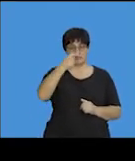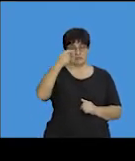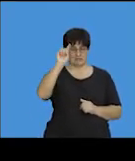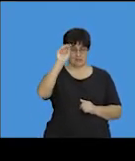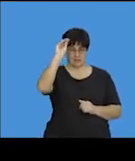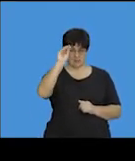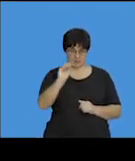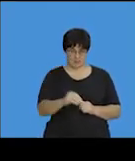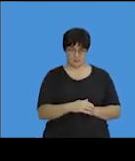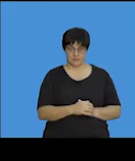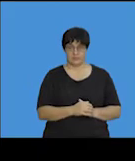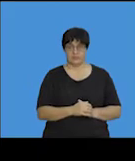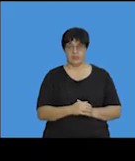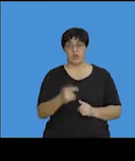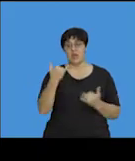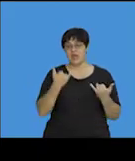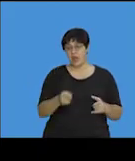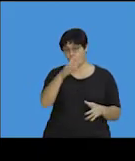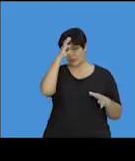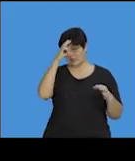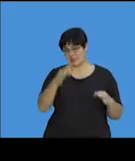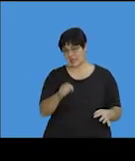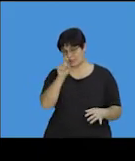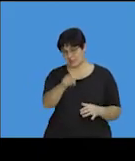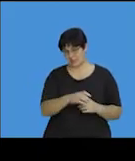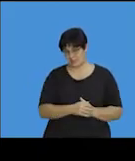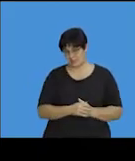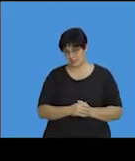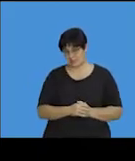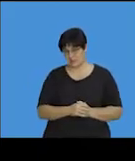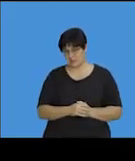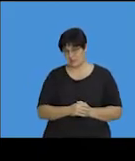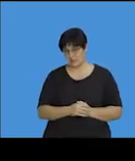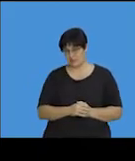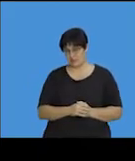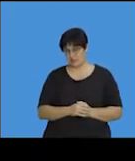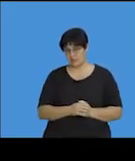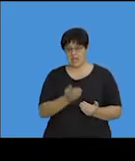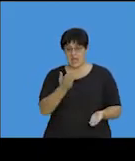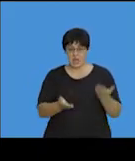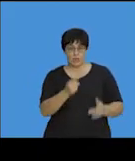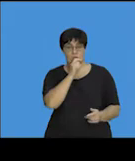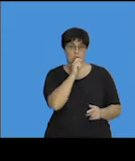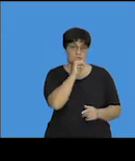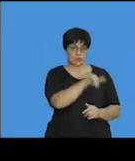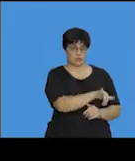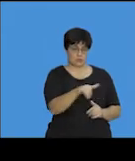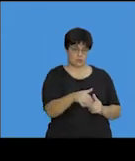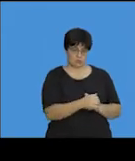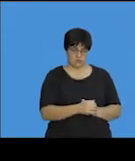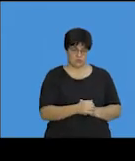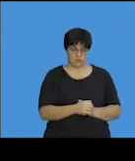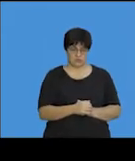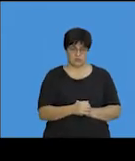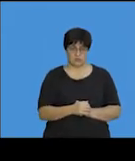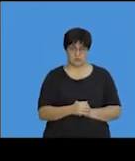Here, we now need to make a decision as to which equation we're going to use. I